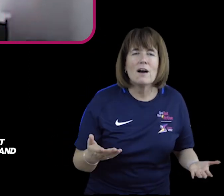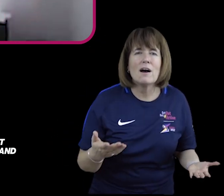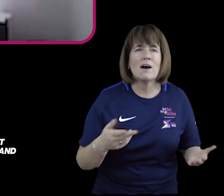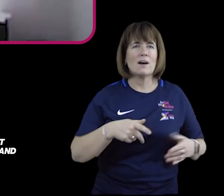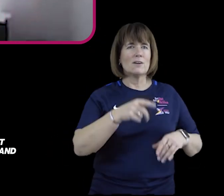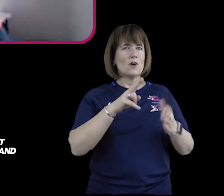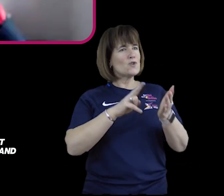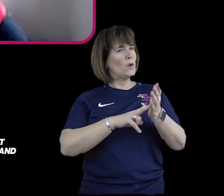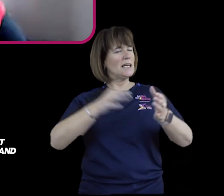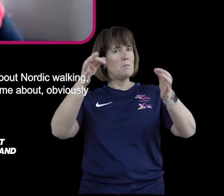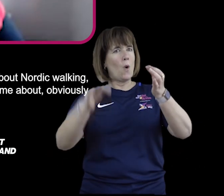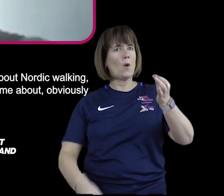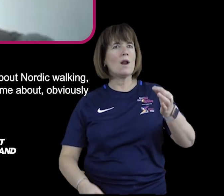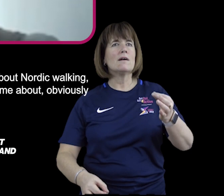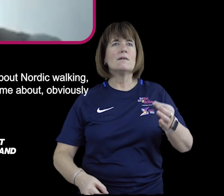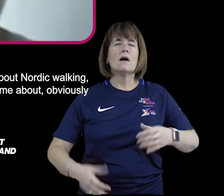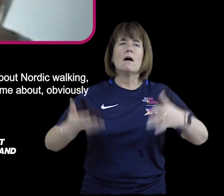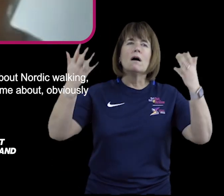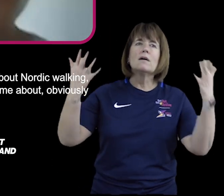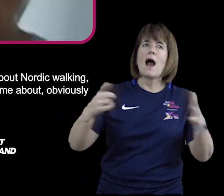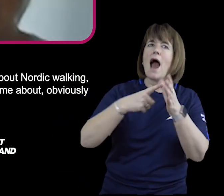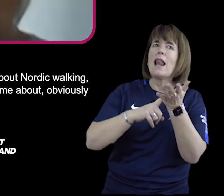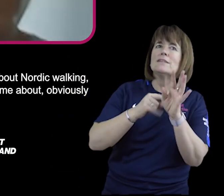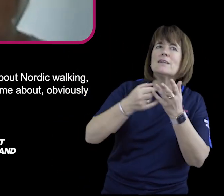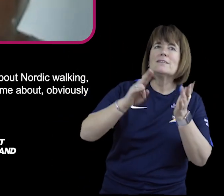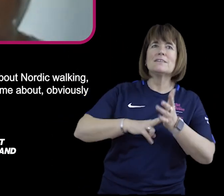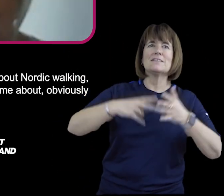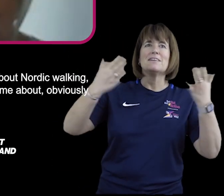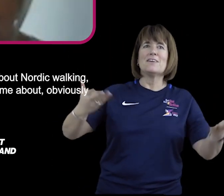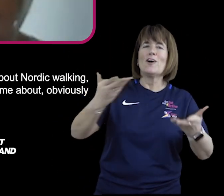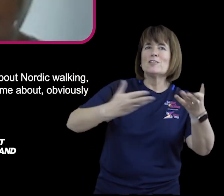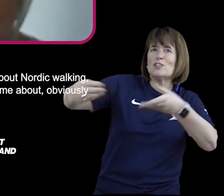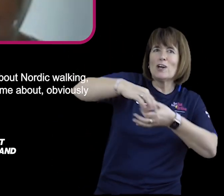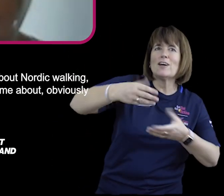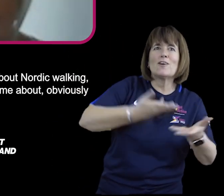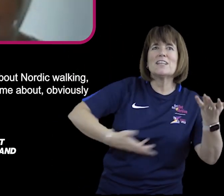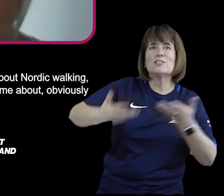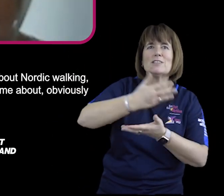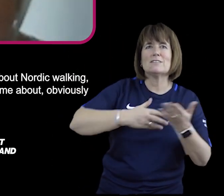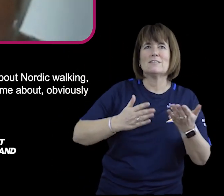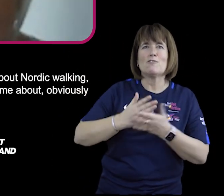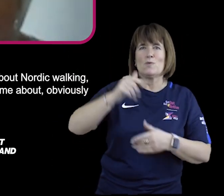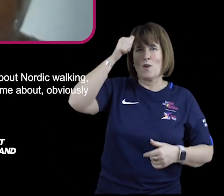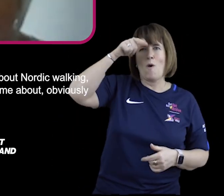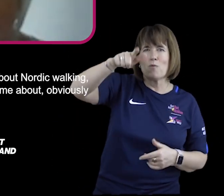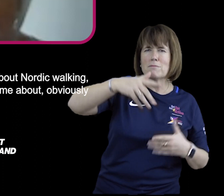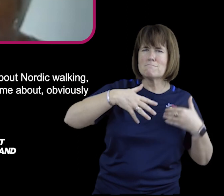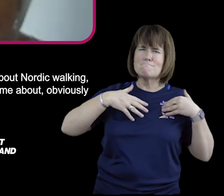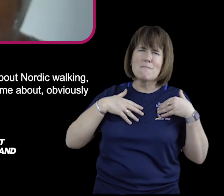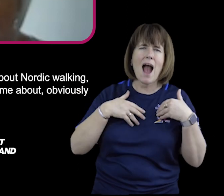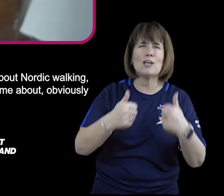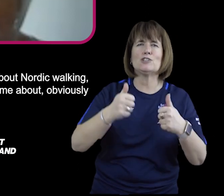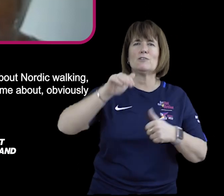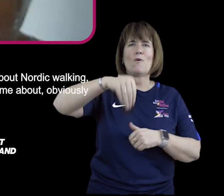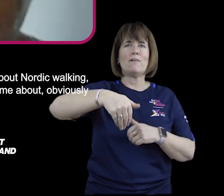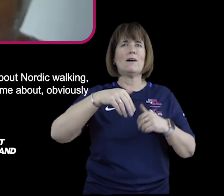the Nordic pole. Allyson, let's bring you into the conversation because I know how passionate you